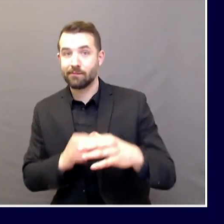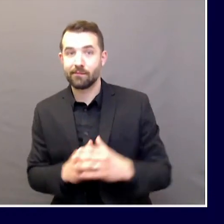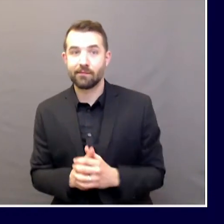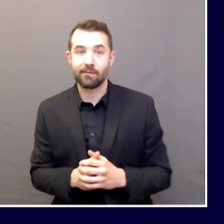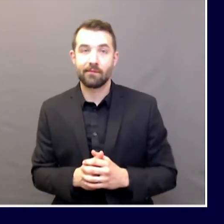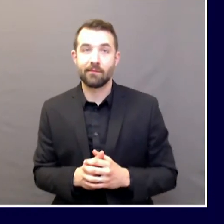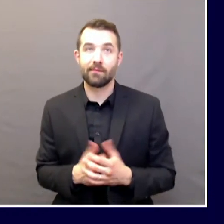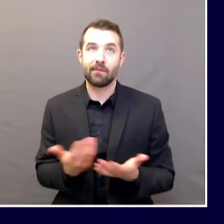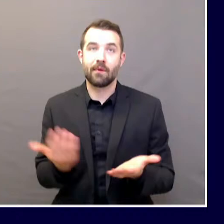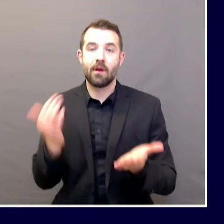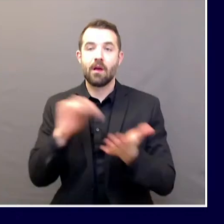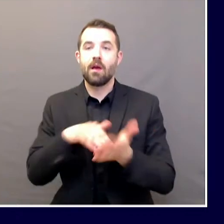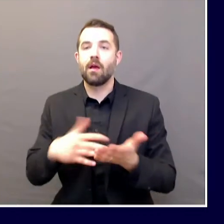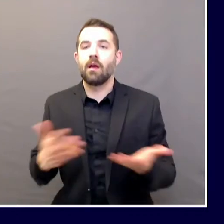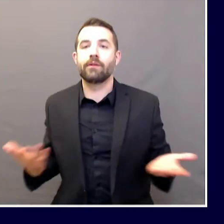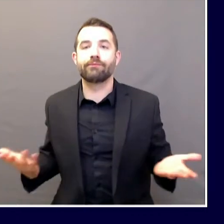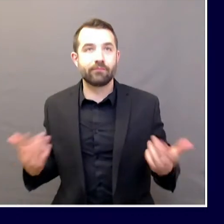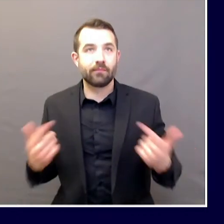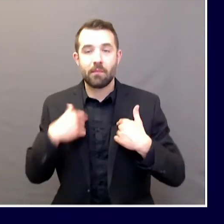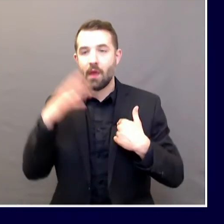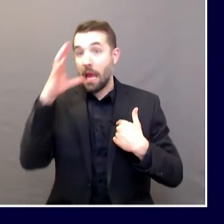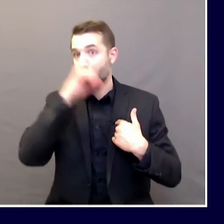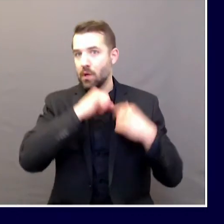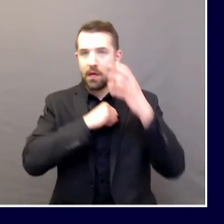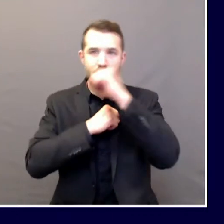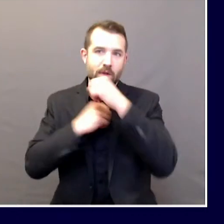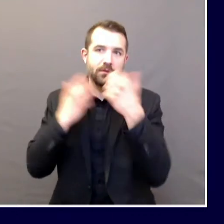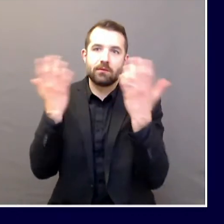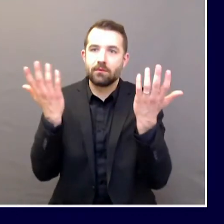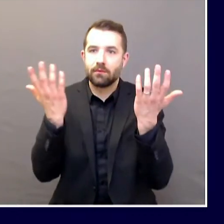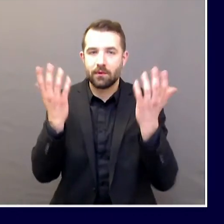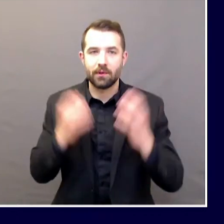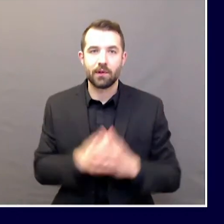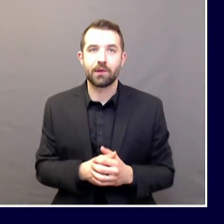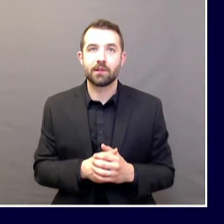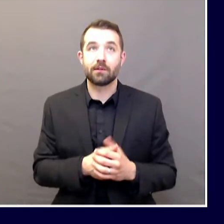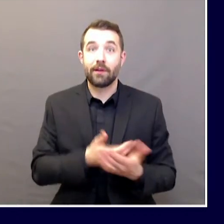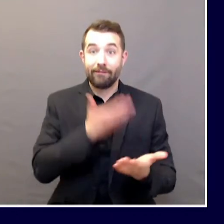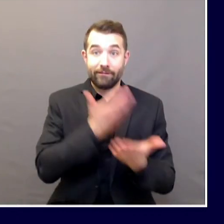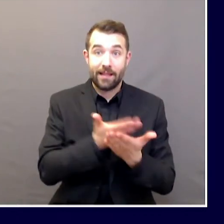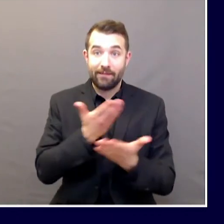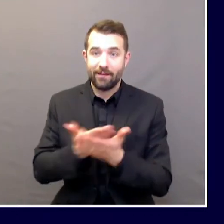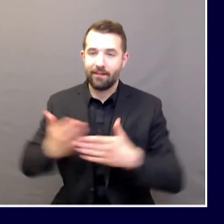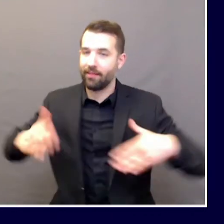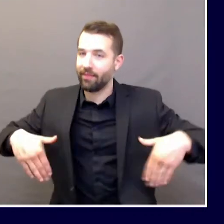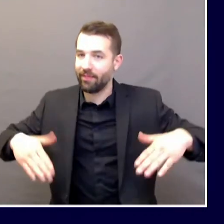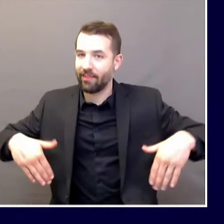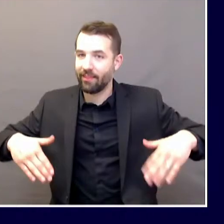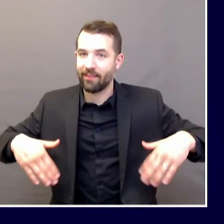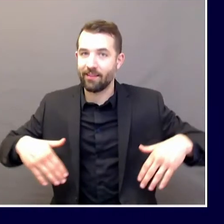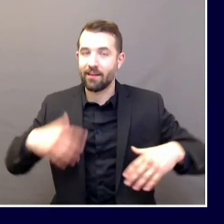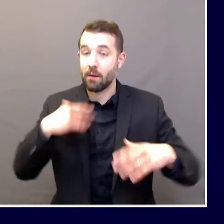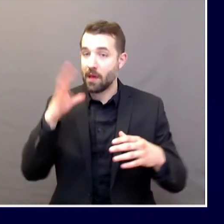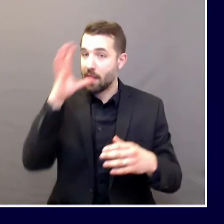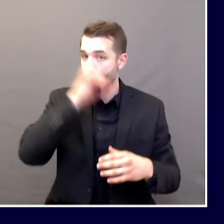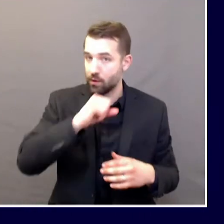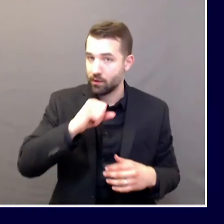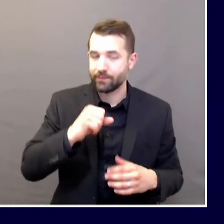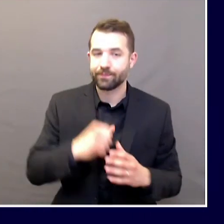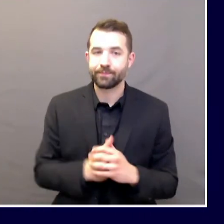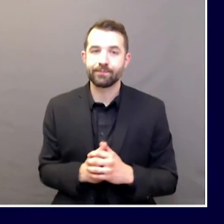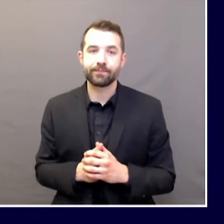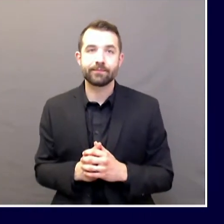all hypotheses. I just want to stress that they are hypotheses, is the possibility that some folks may have gotten Lyme,